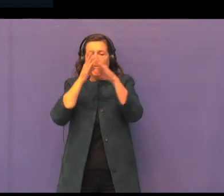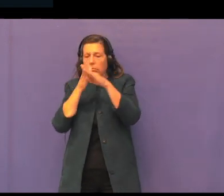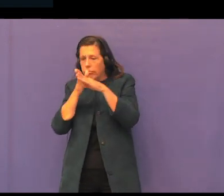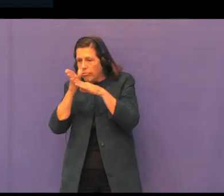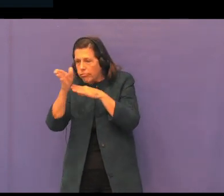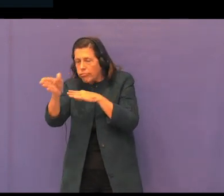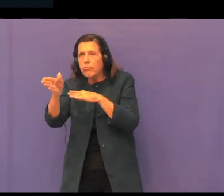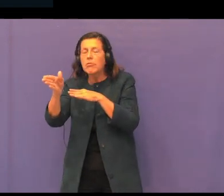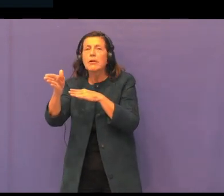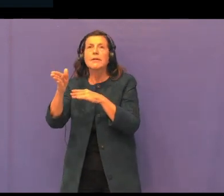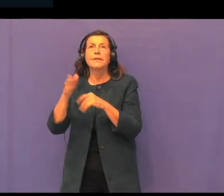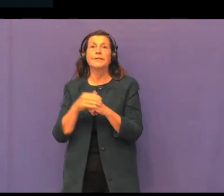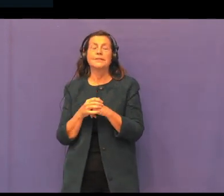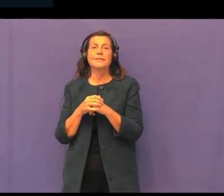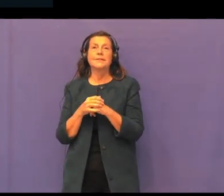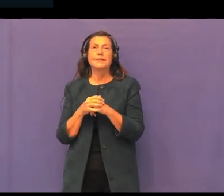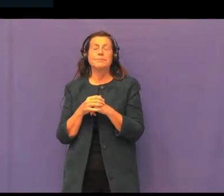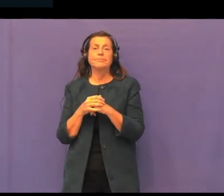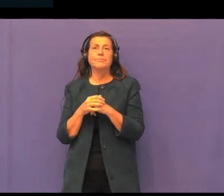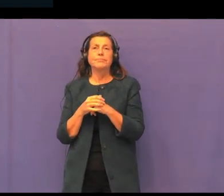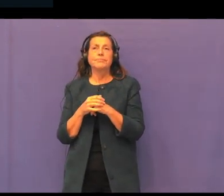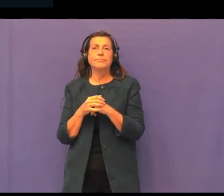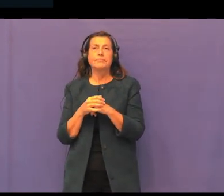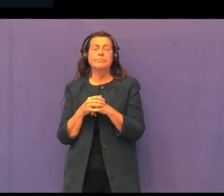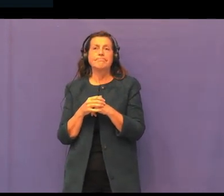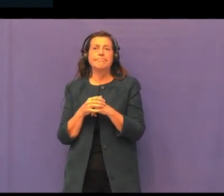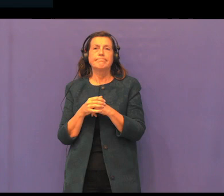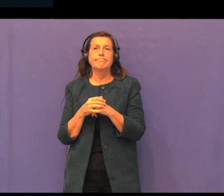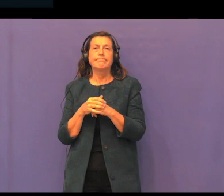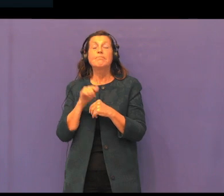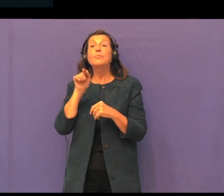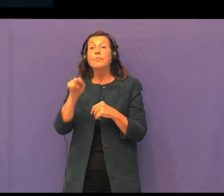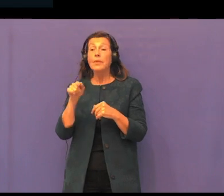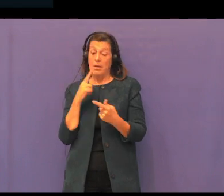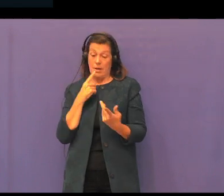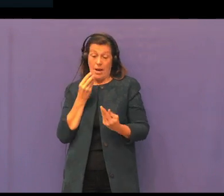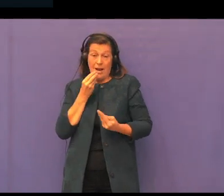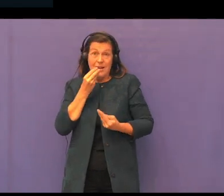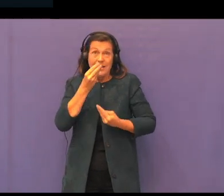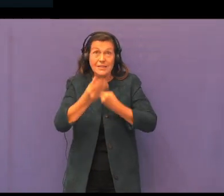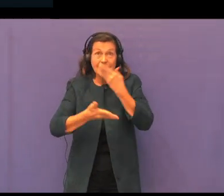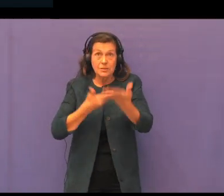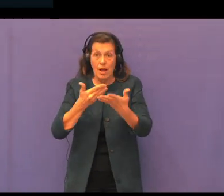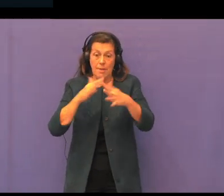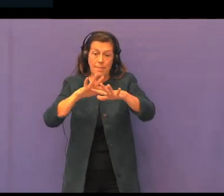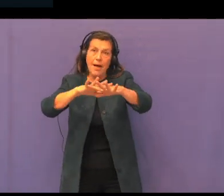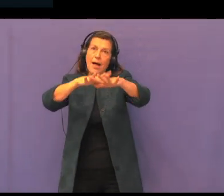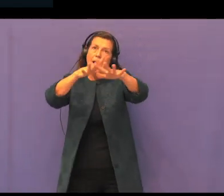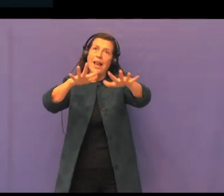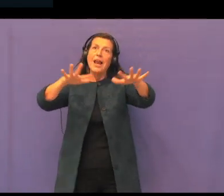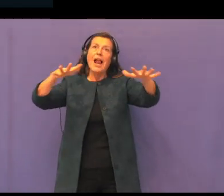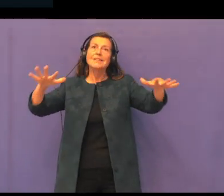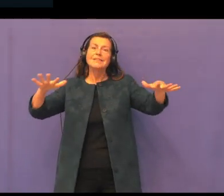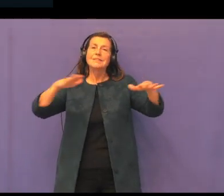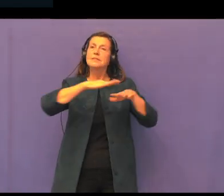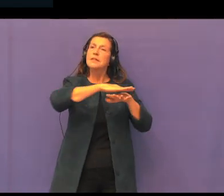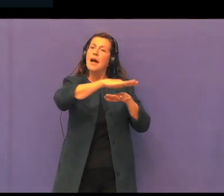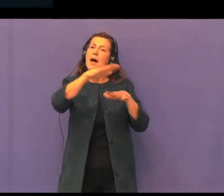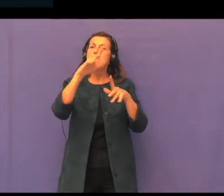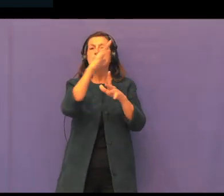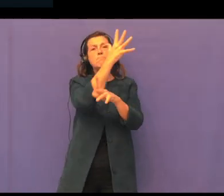or describing the landscape, believed in the power of words to capture